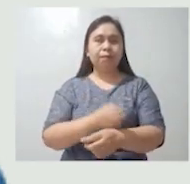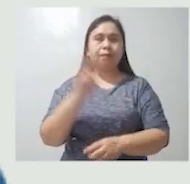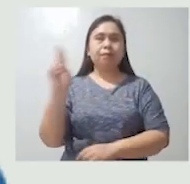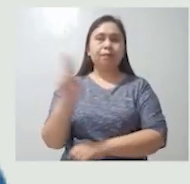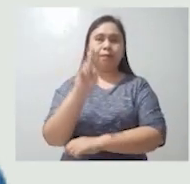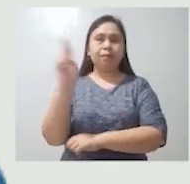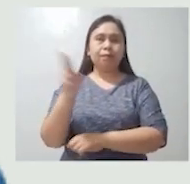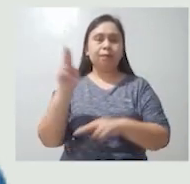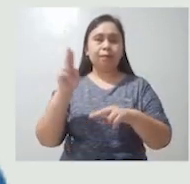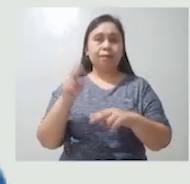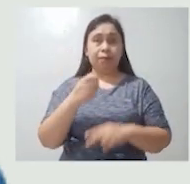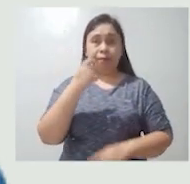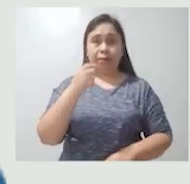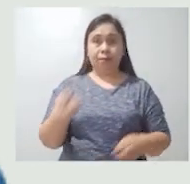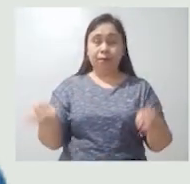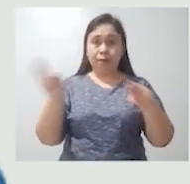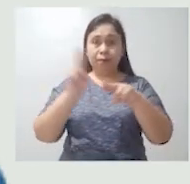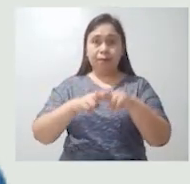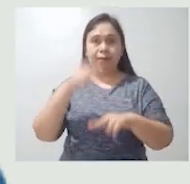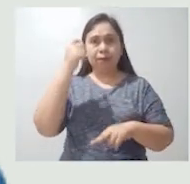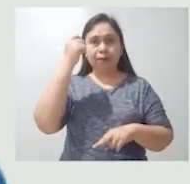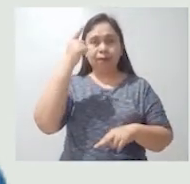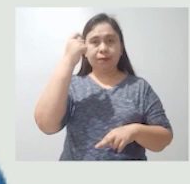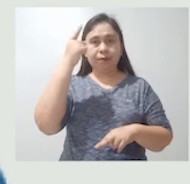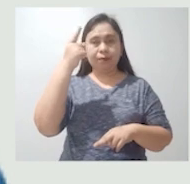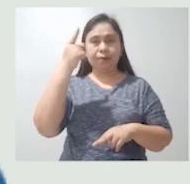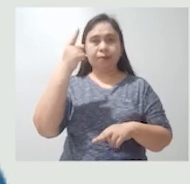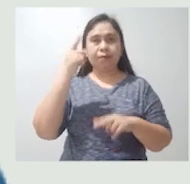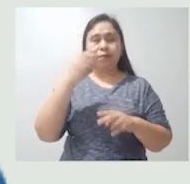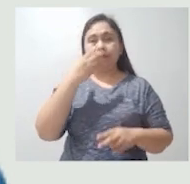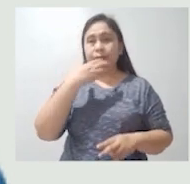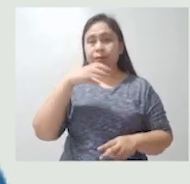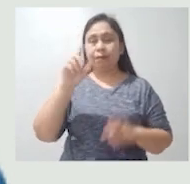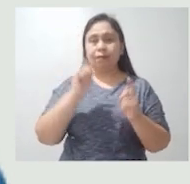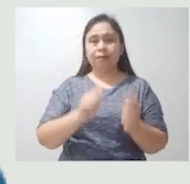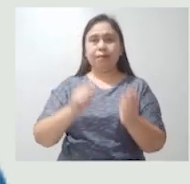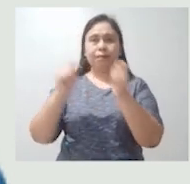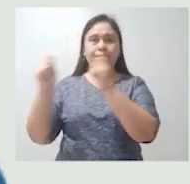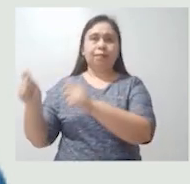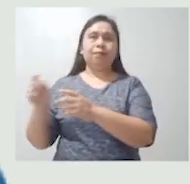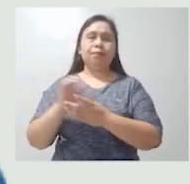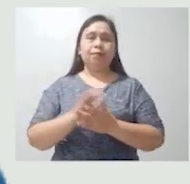as increase understanding of things like weather changes and survival.